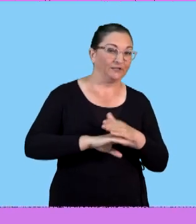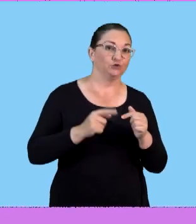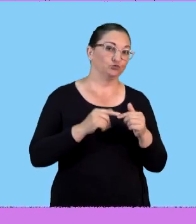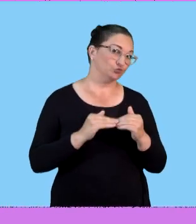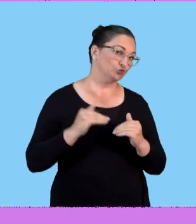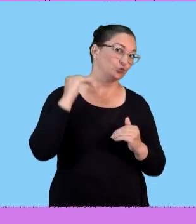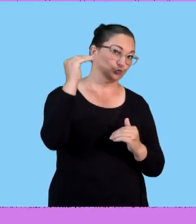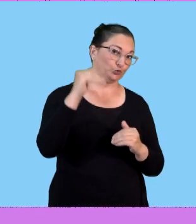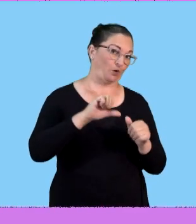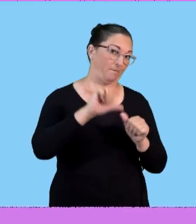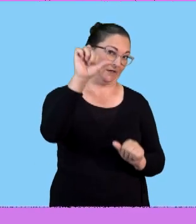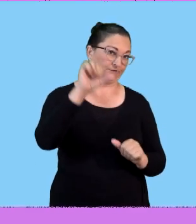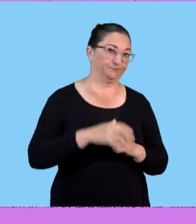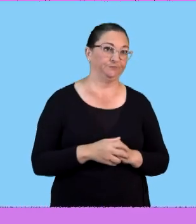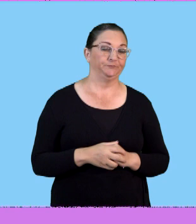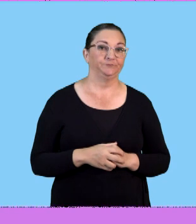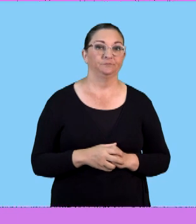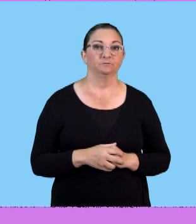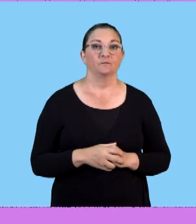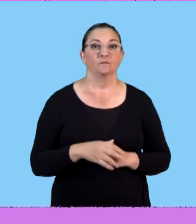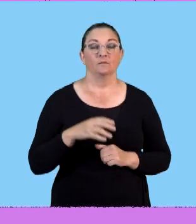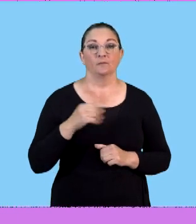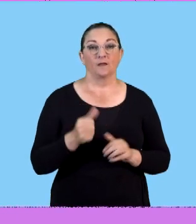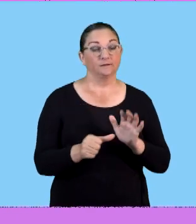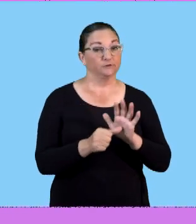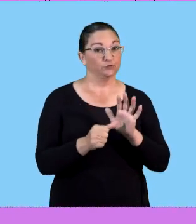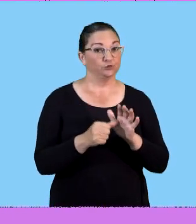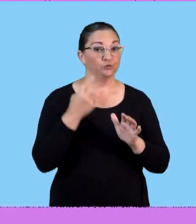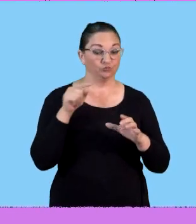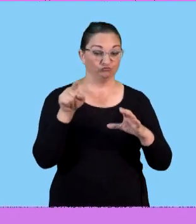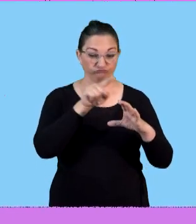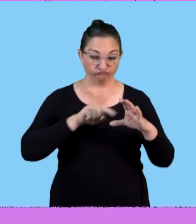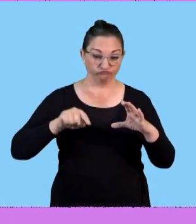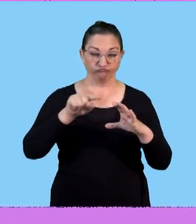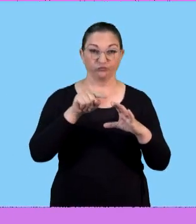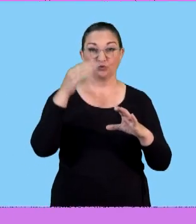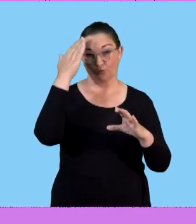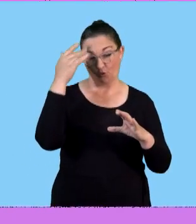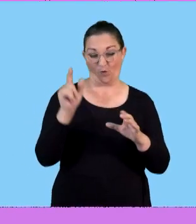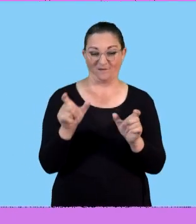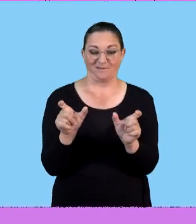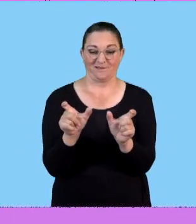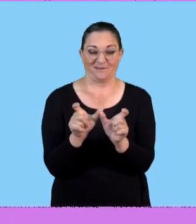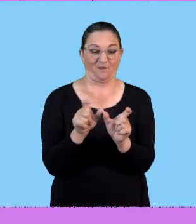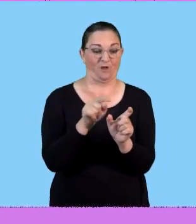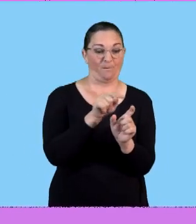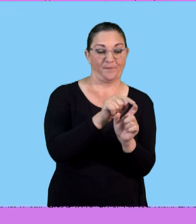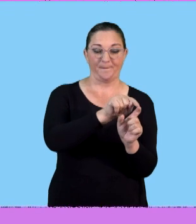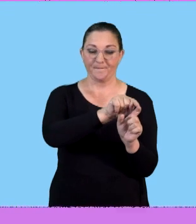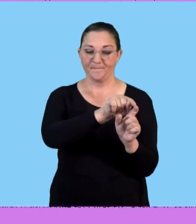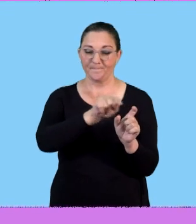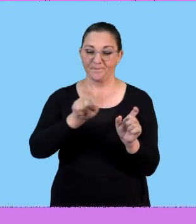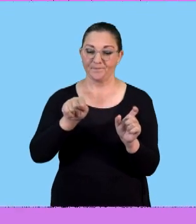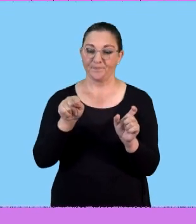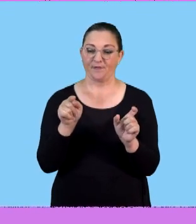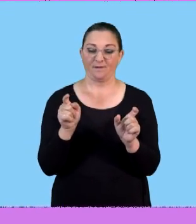to top. Then also important when we work with circular objects, we know the diameter is a straight line,